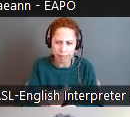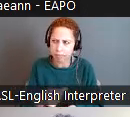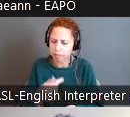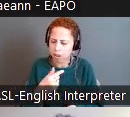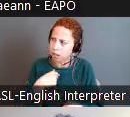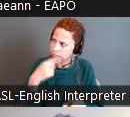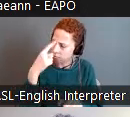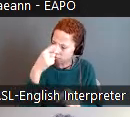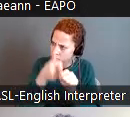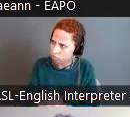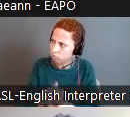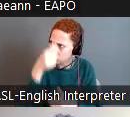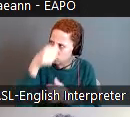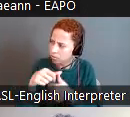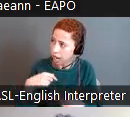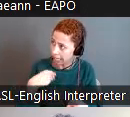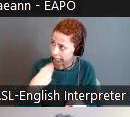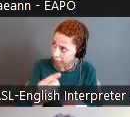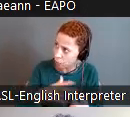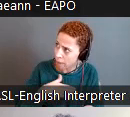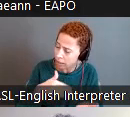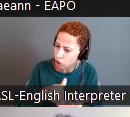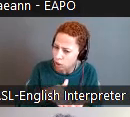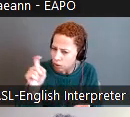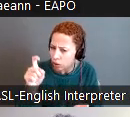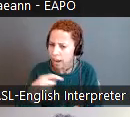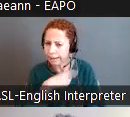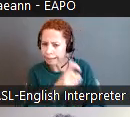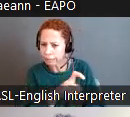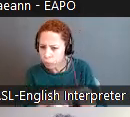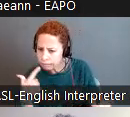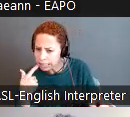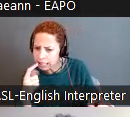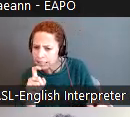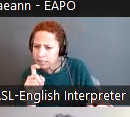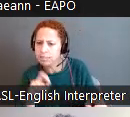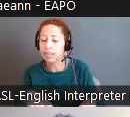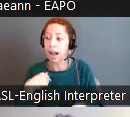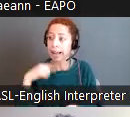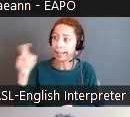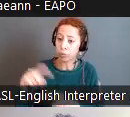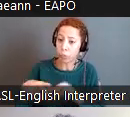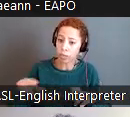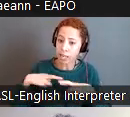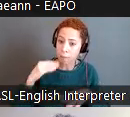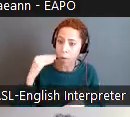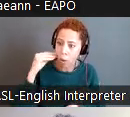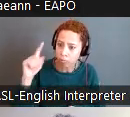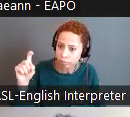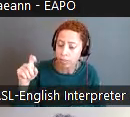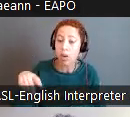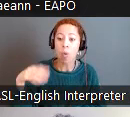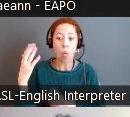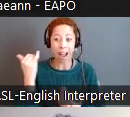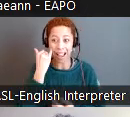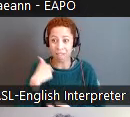you given a copy to your dentist? You know, does the retirement home have one? Because if you ever revoke it or sign a new one,